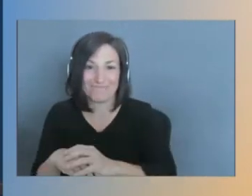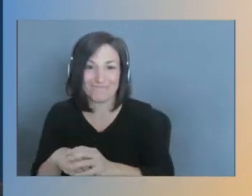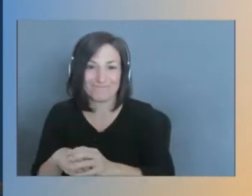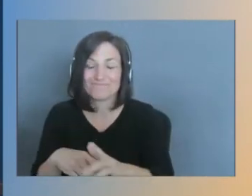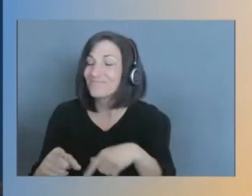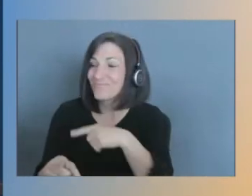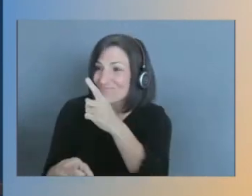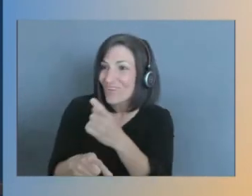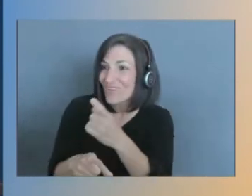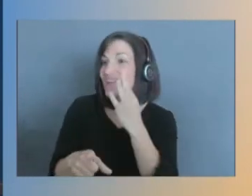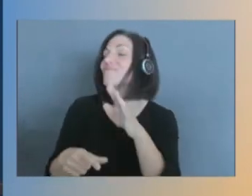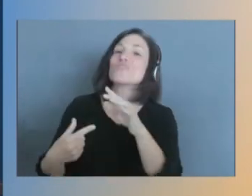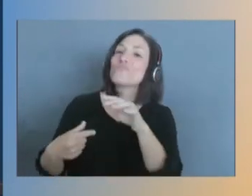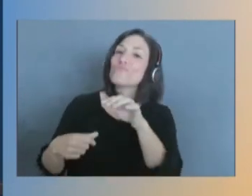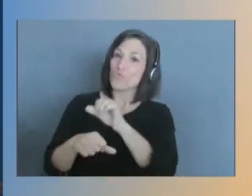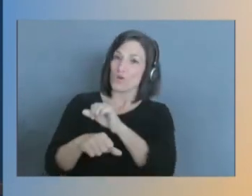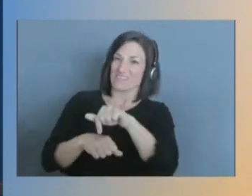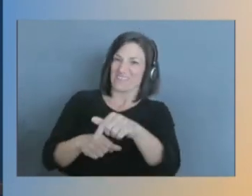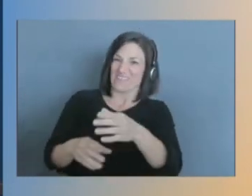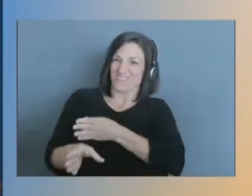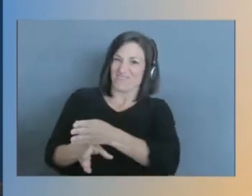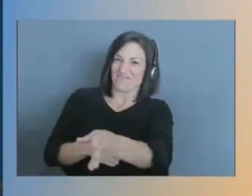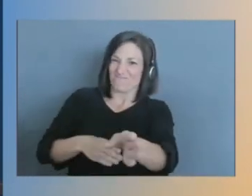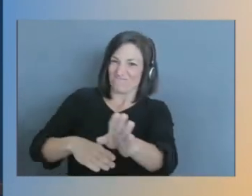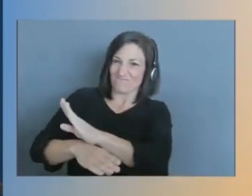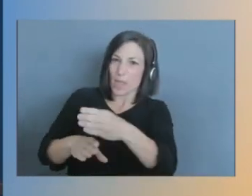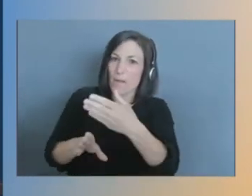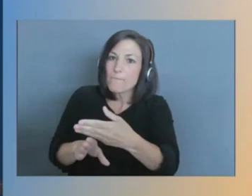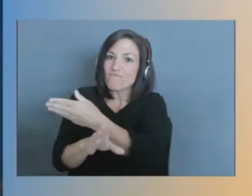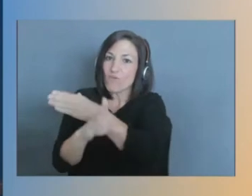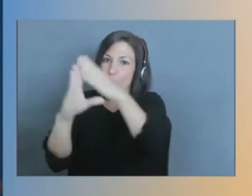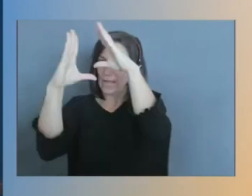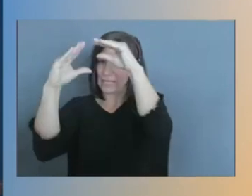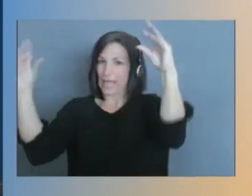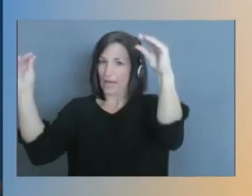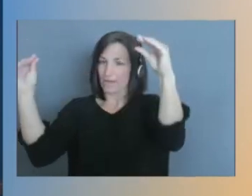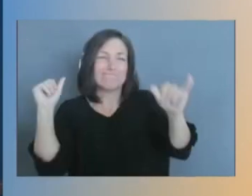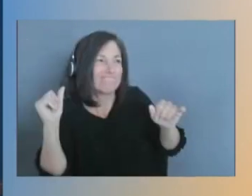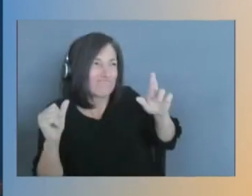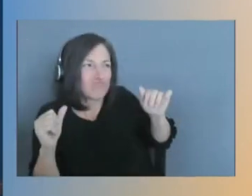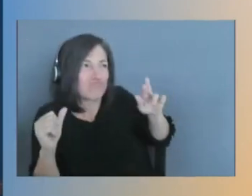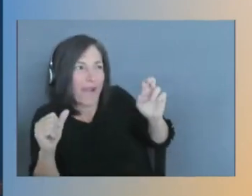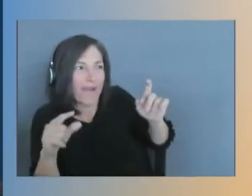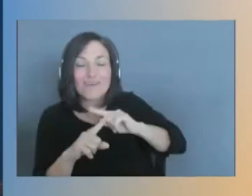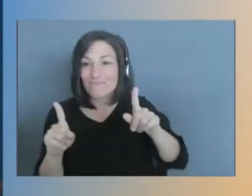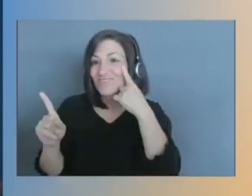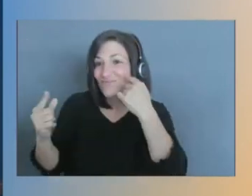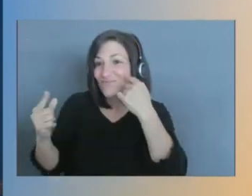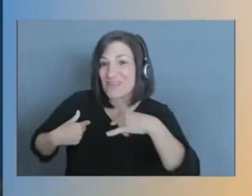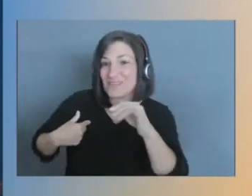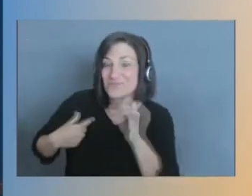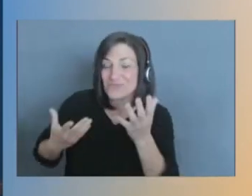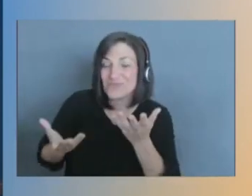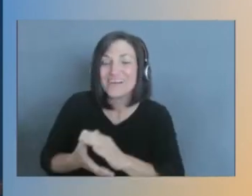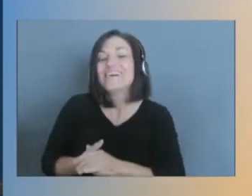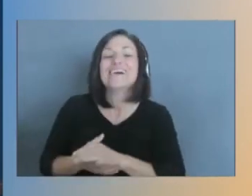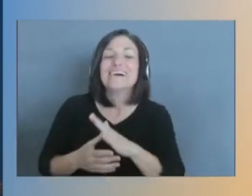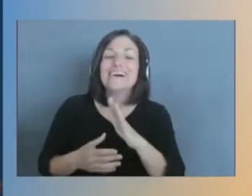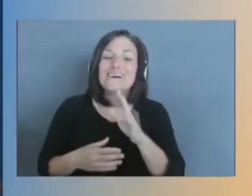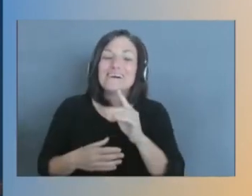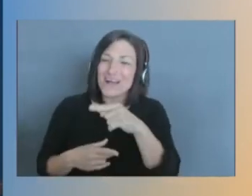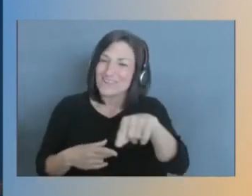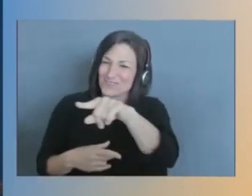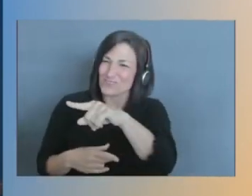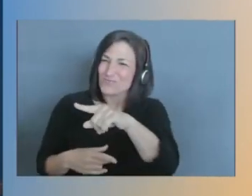industry pre-cloud, you know, Most of my career, but yeah. same for me, as it turns out. You know, you were used to